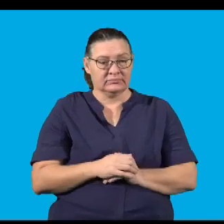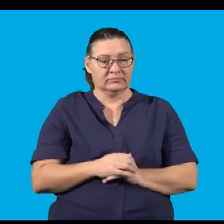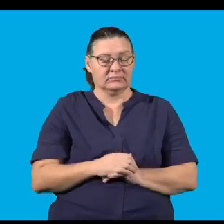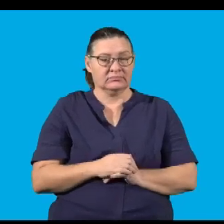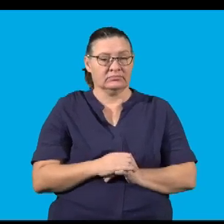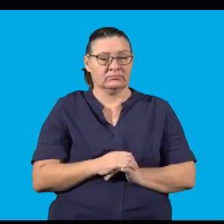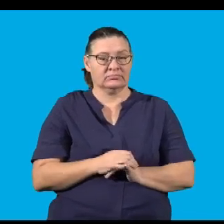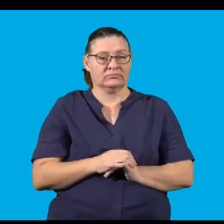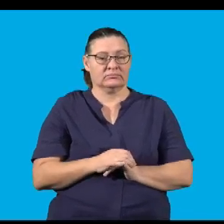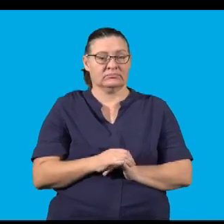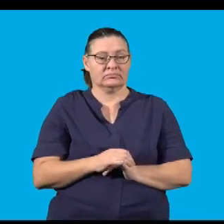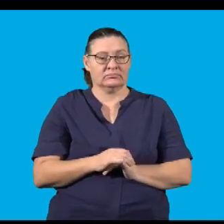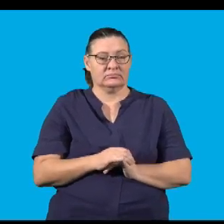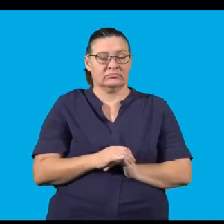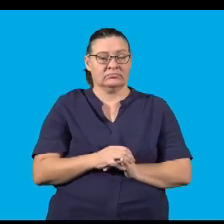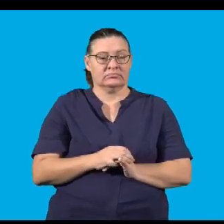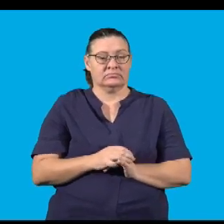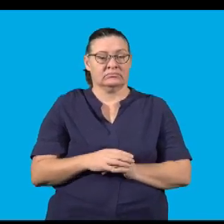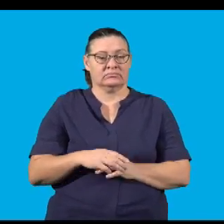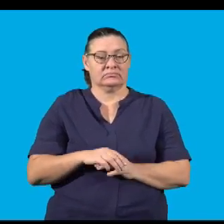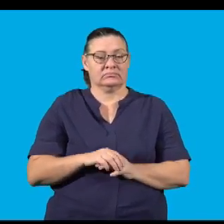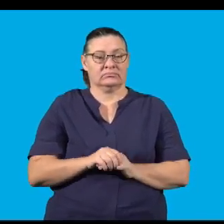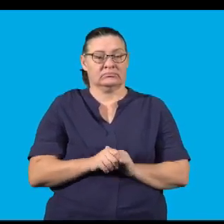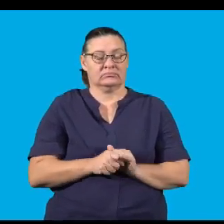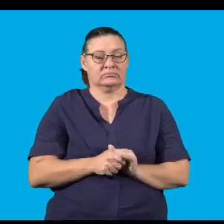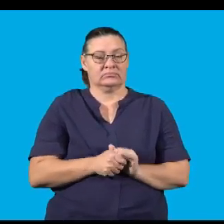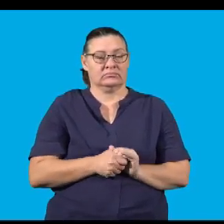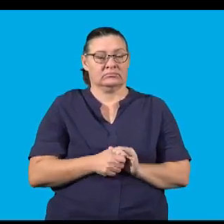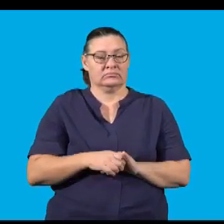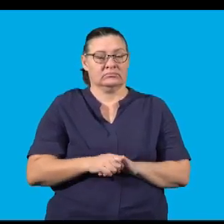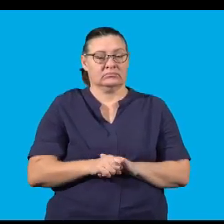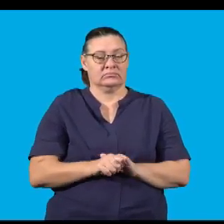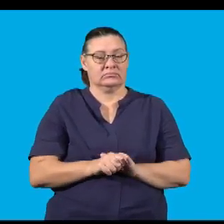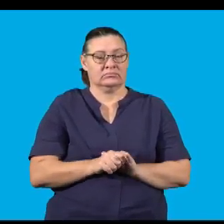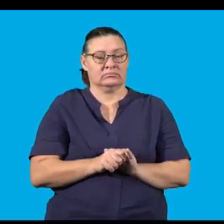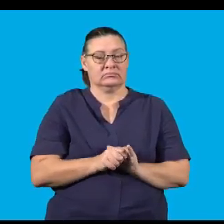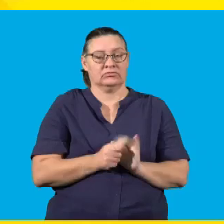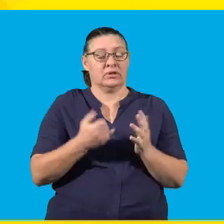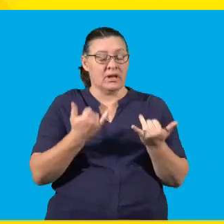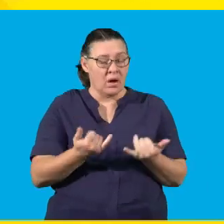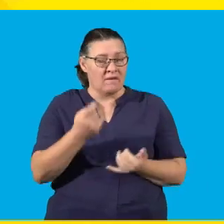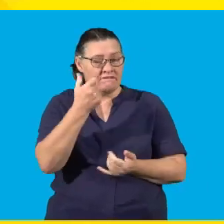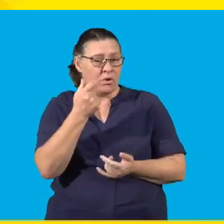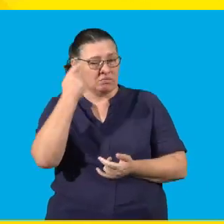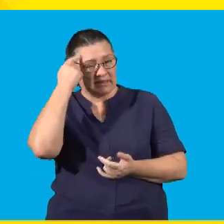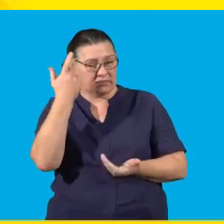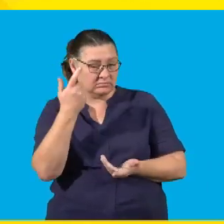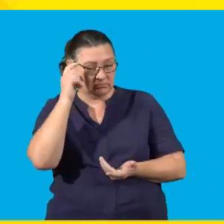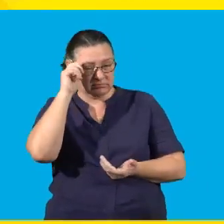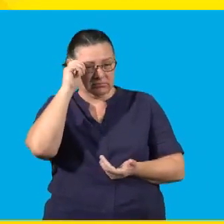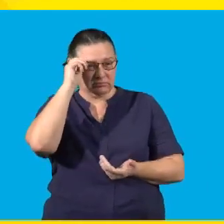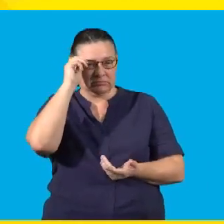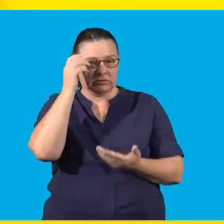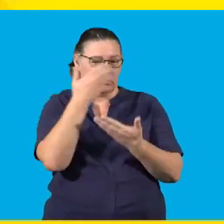x minus 4. They're asking us, well, show that the point M lies on that line. So a few things we've got to consider first